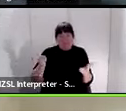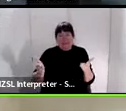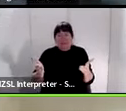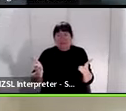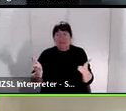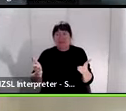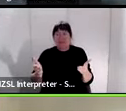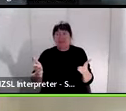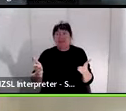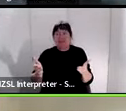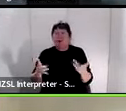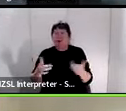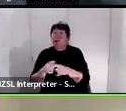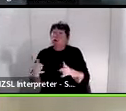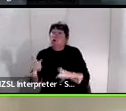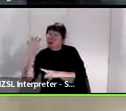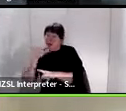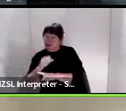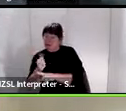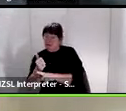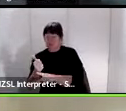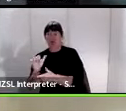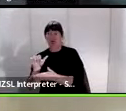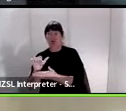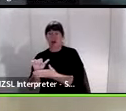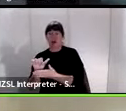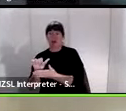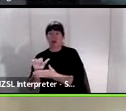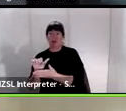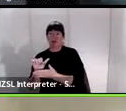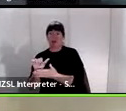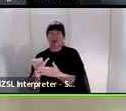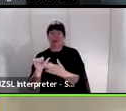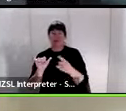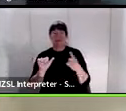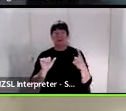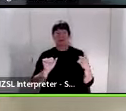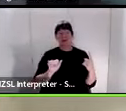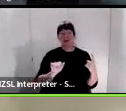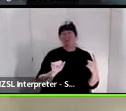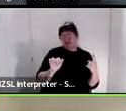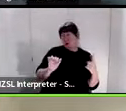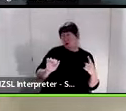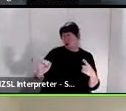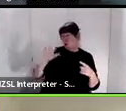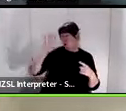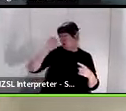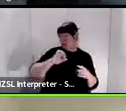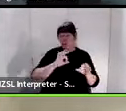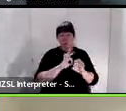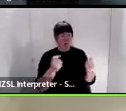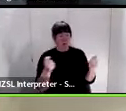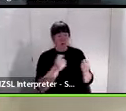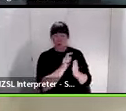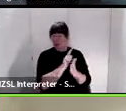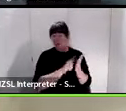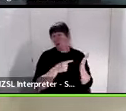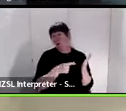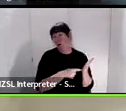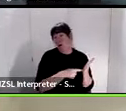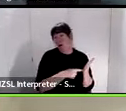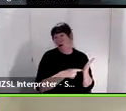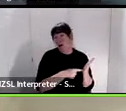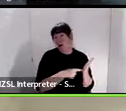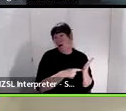may believe in this, but it's not your belief in this that's going to get it across the line. And I really do encourage you